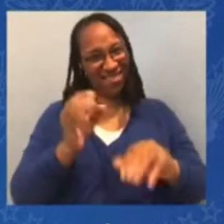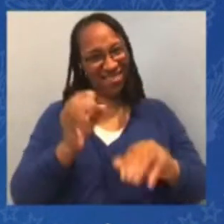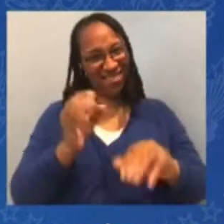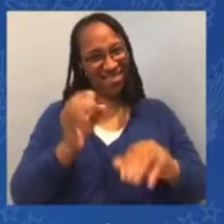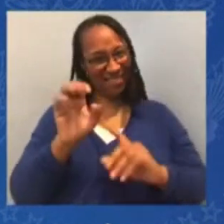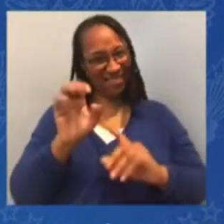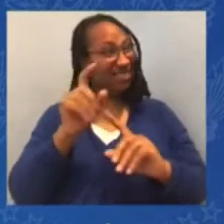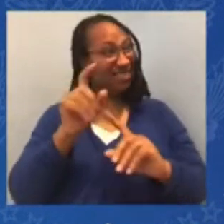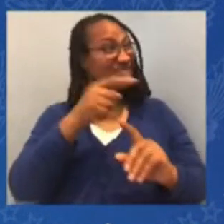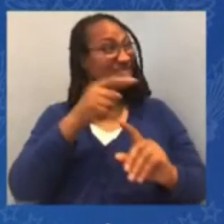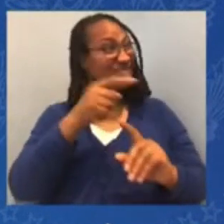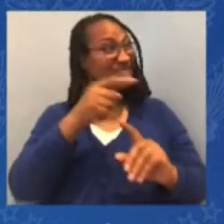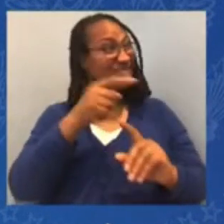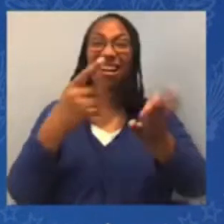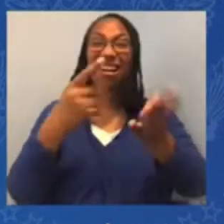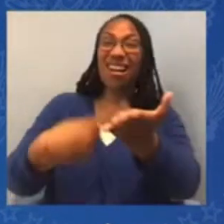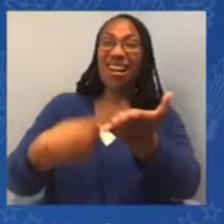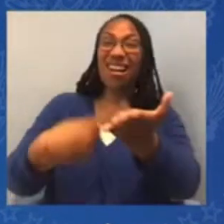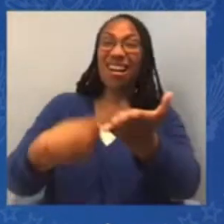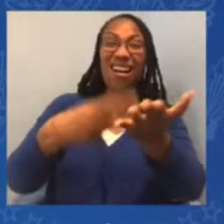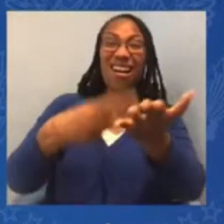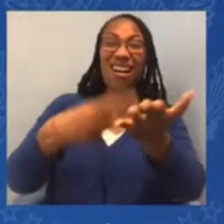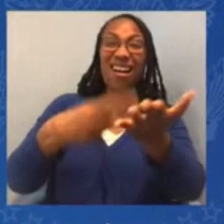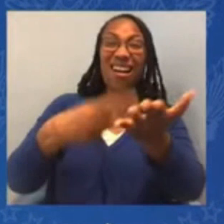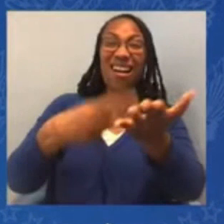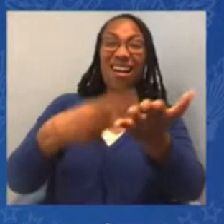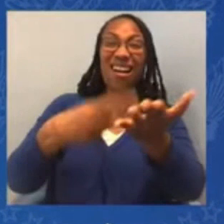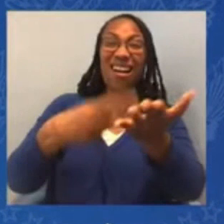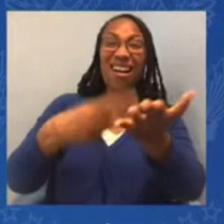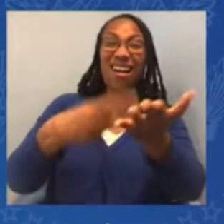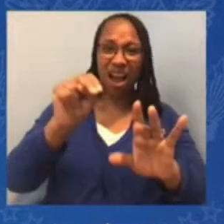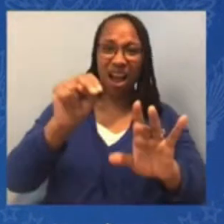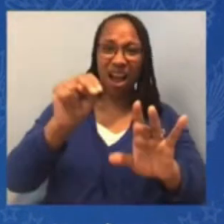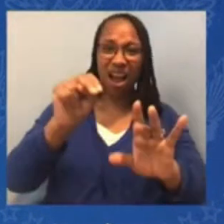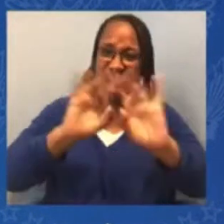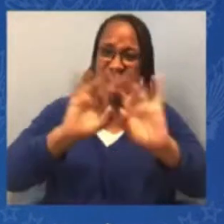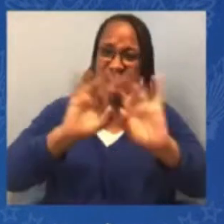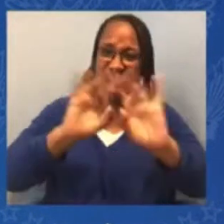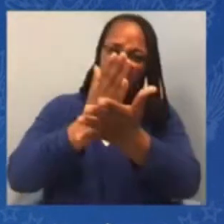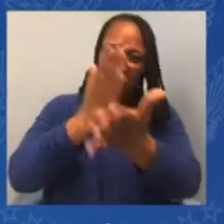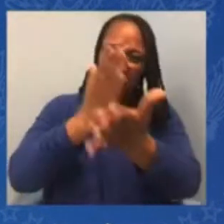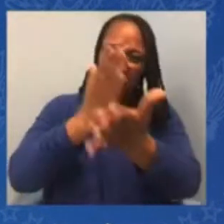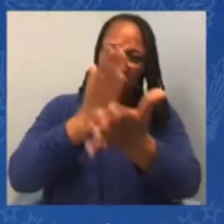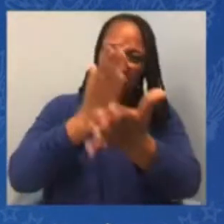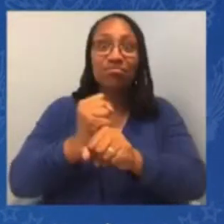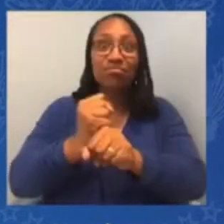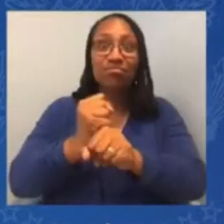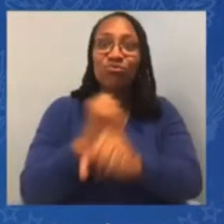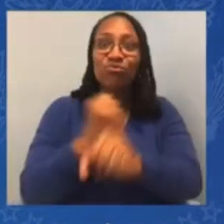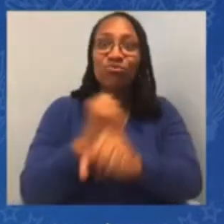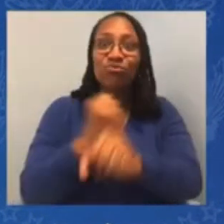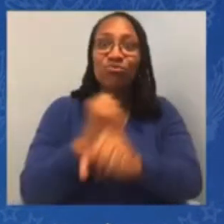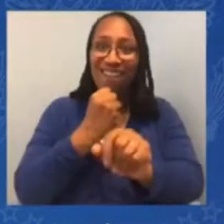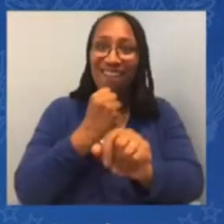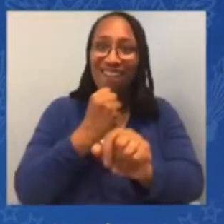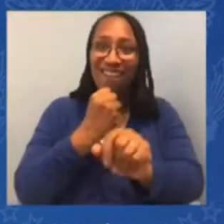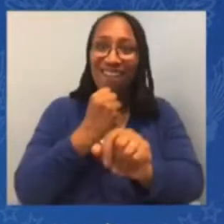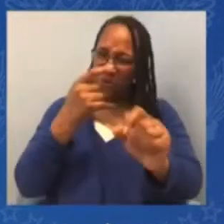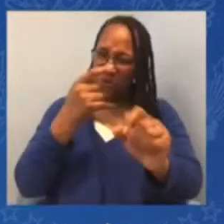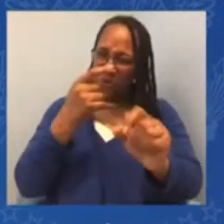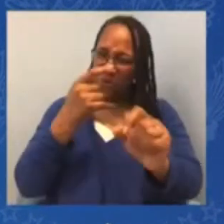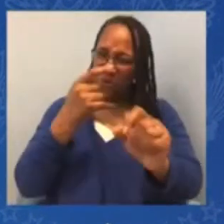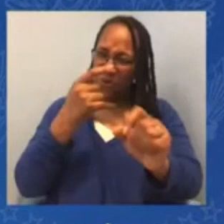I've never come close. Lucy, I know this isn't easy for you. You're a real